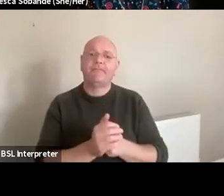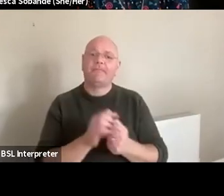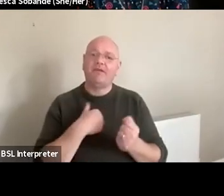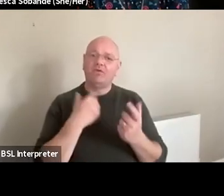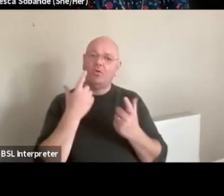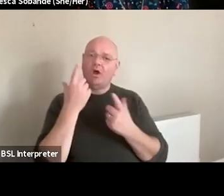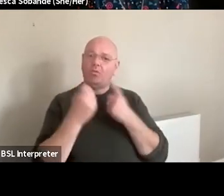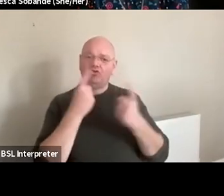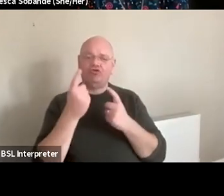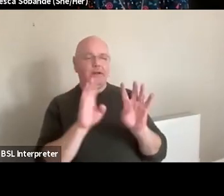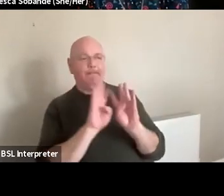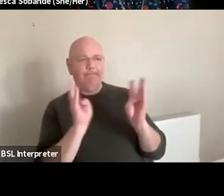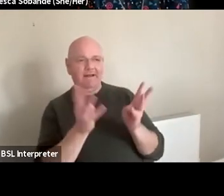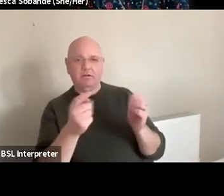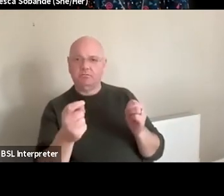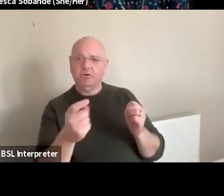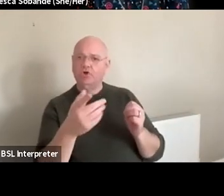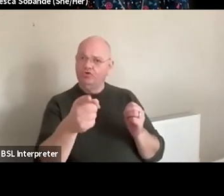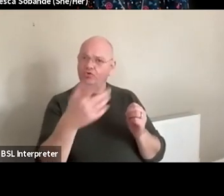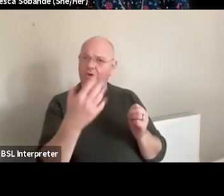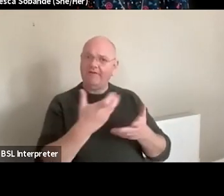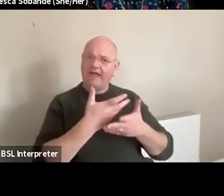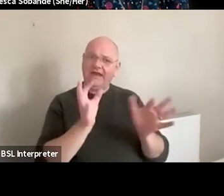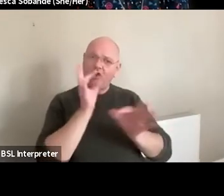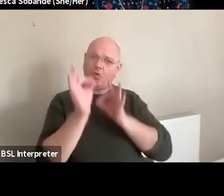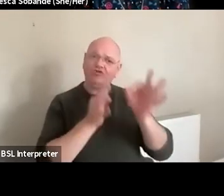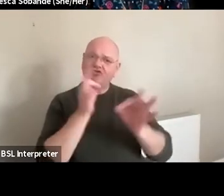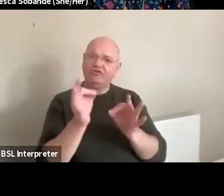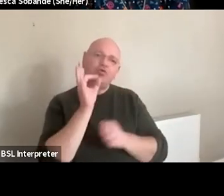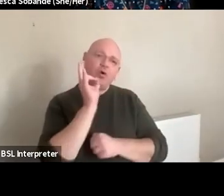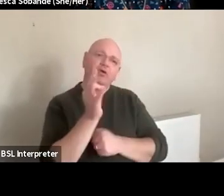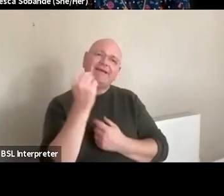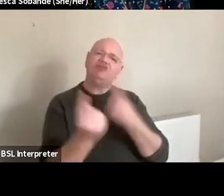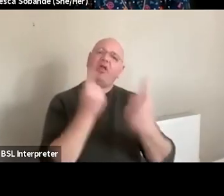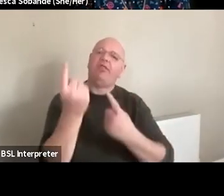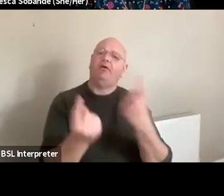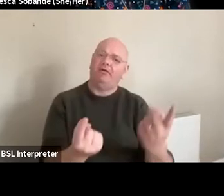Khadija, Francesca, do you have any questions to ask each other?